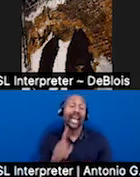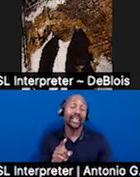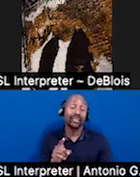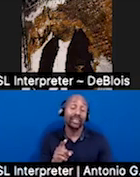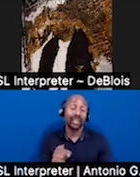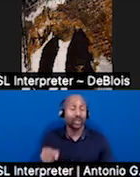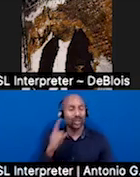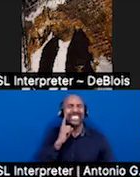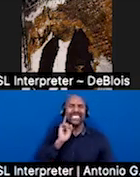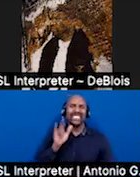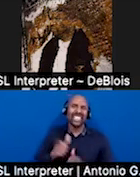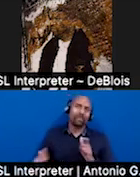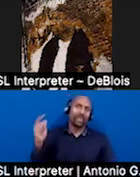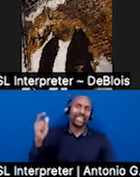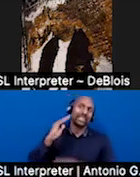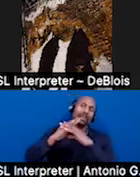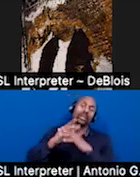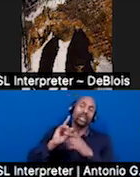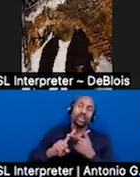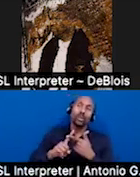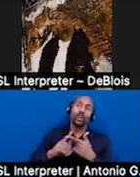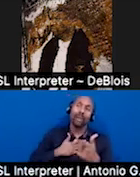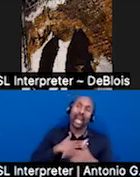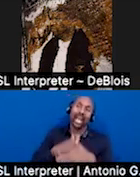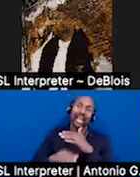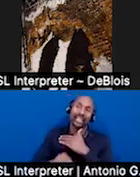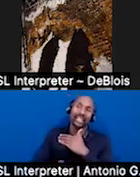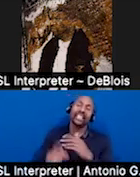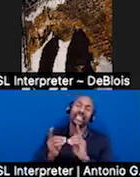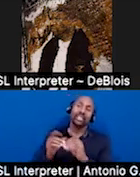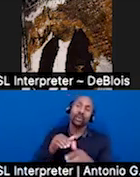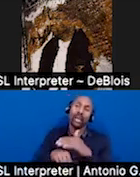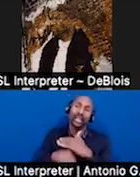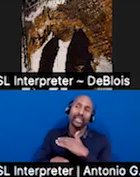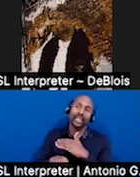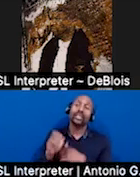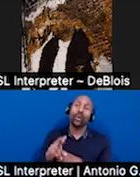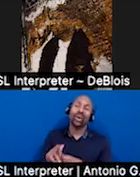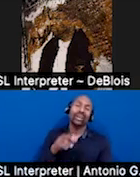access, your digital access and digital equity in your area.